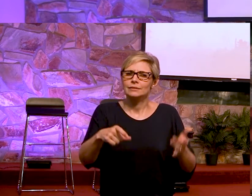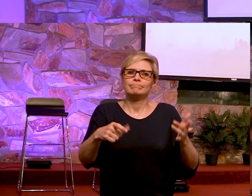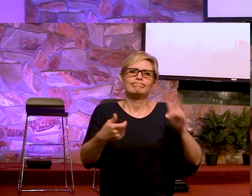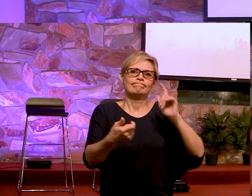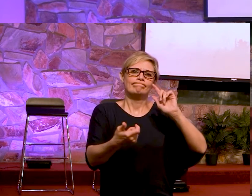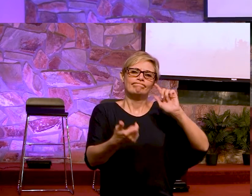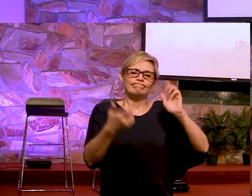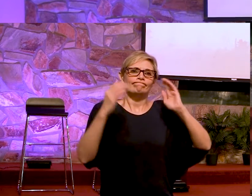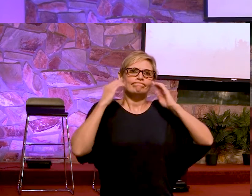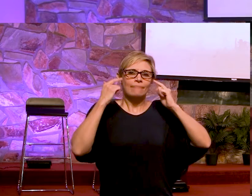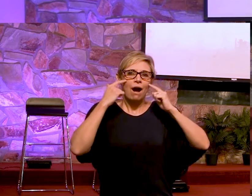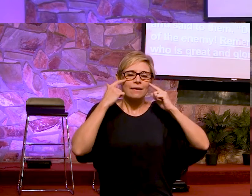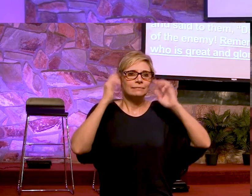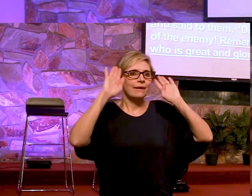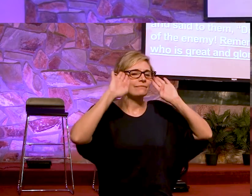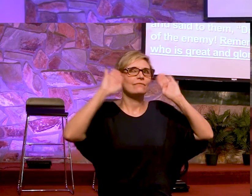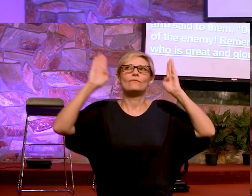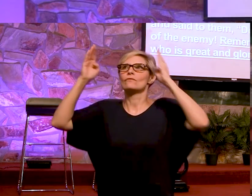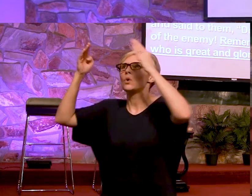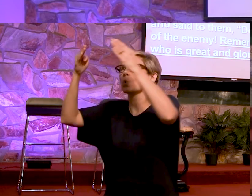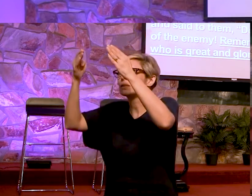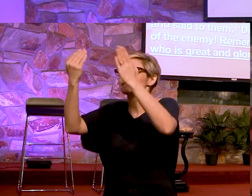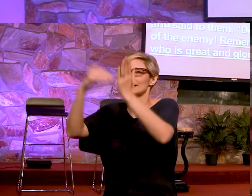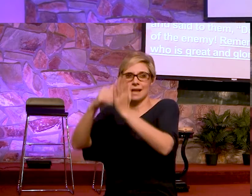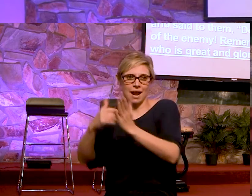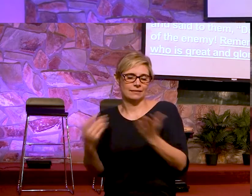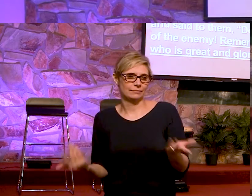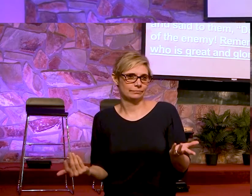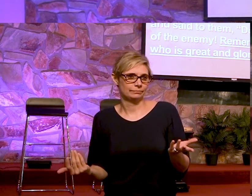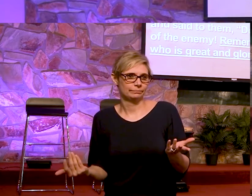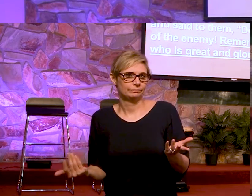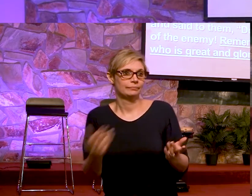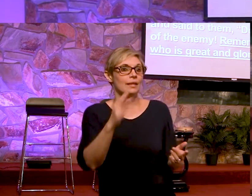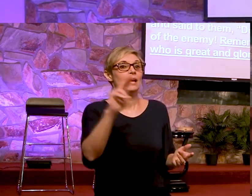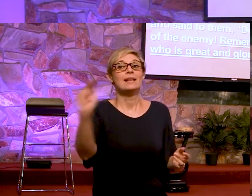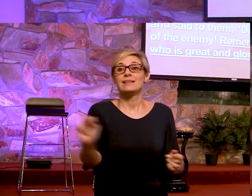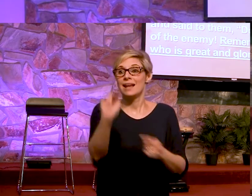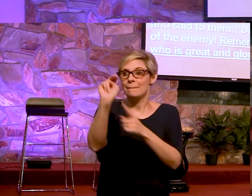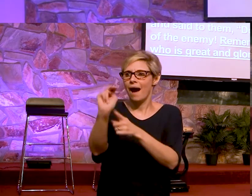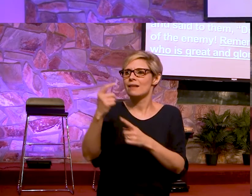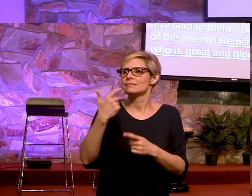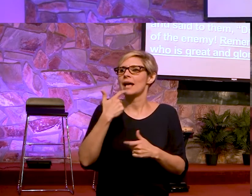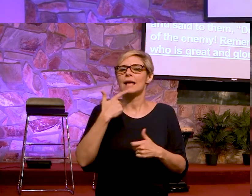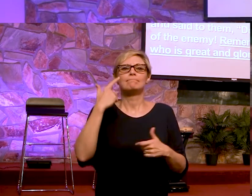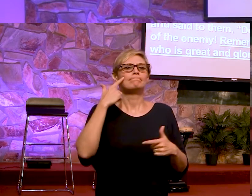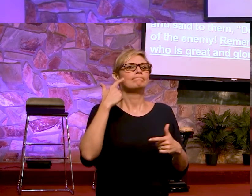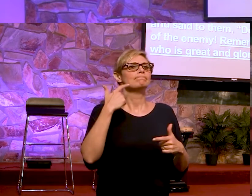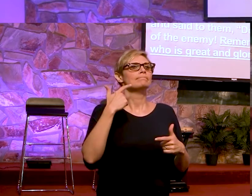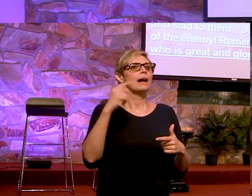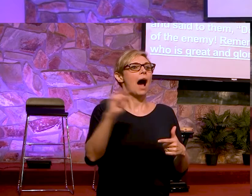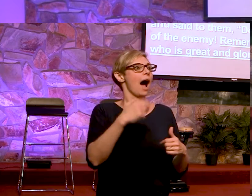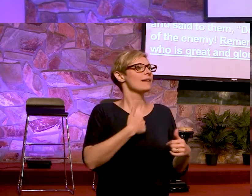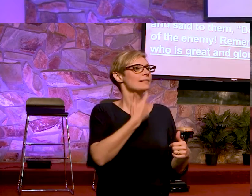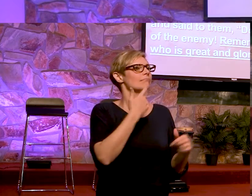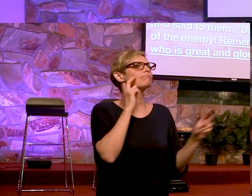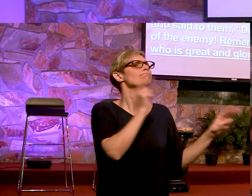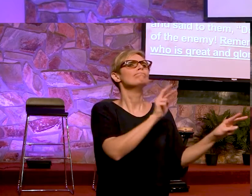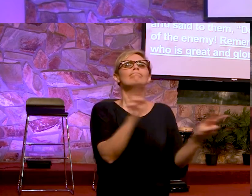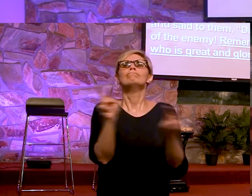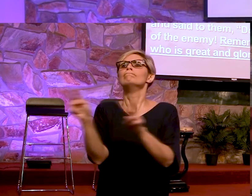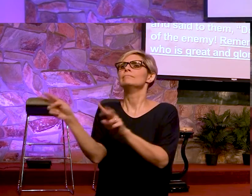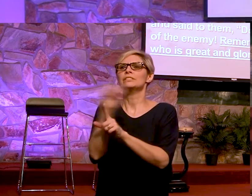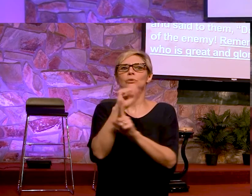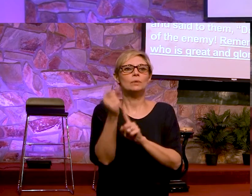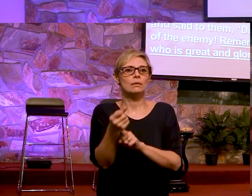is. Look at verse 14. Nehemiah says, then as I looked over the situation, I called together